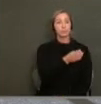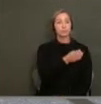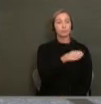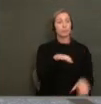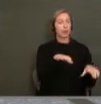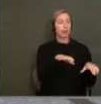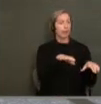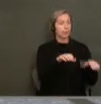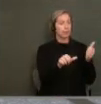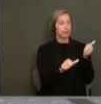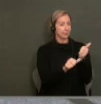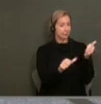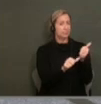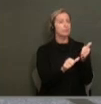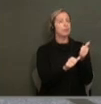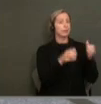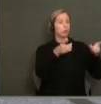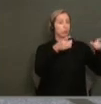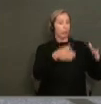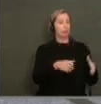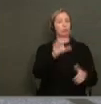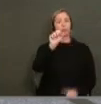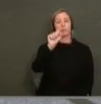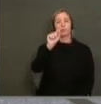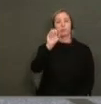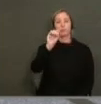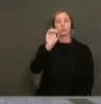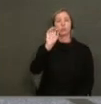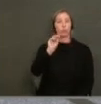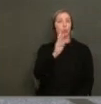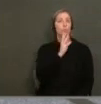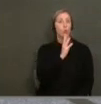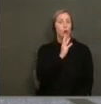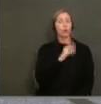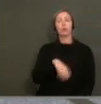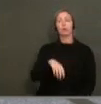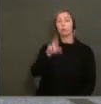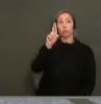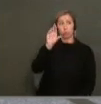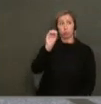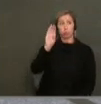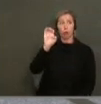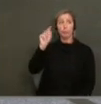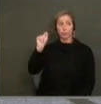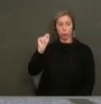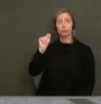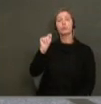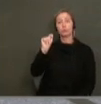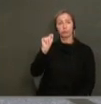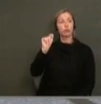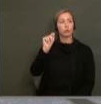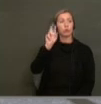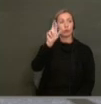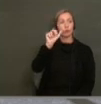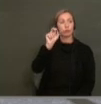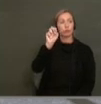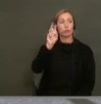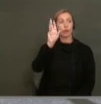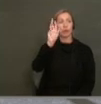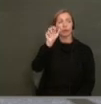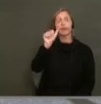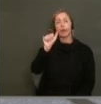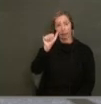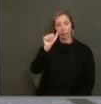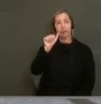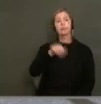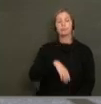acting assistant director of Stormwater, and that is Robert Reyna. Thank you. You can stand up because, all right. Oh, okay, Public